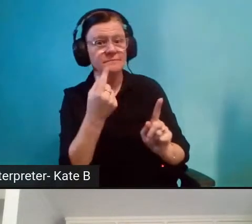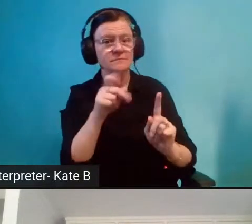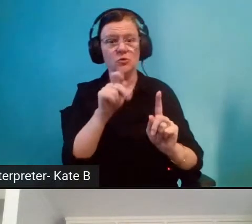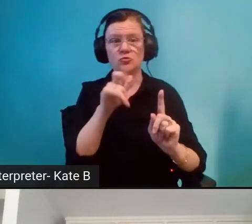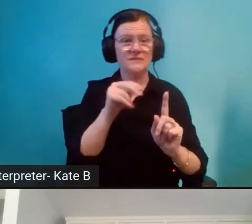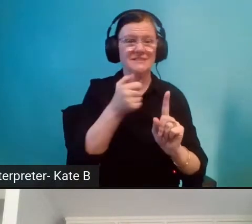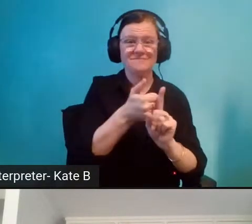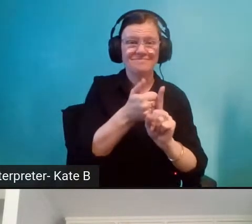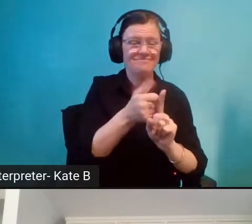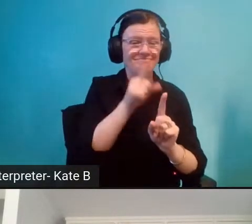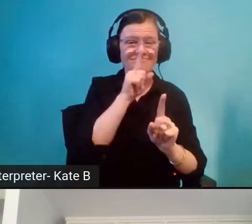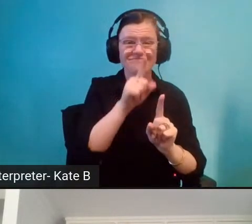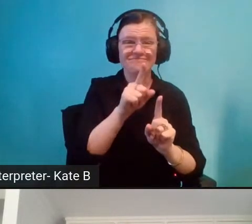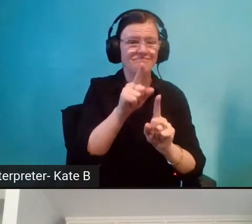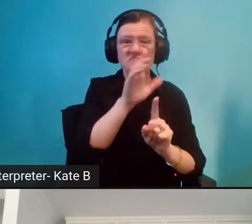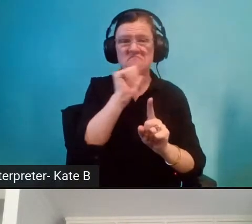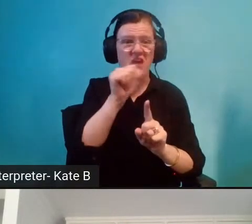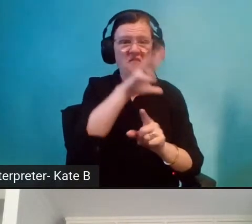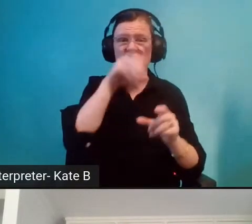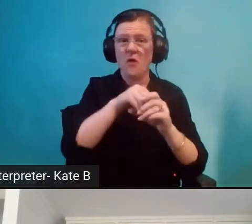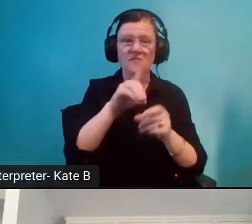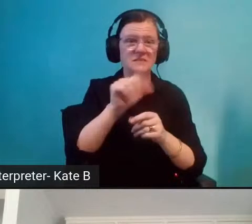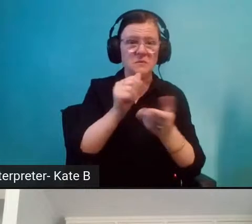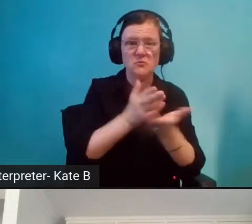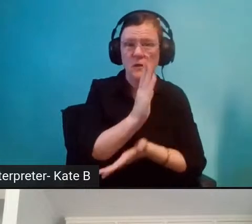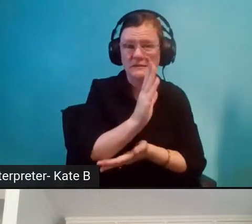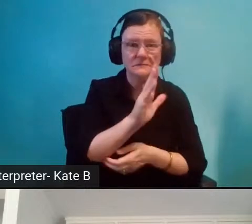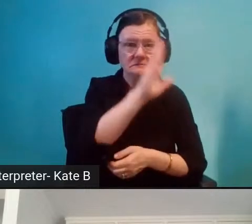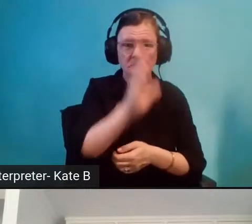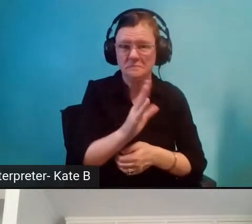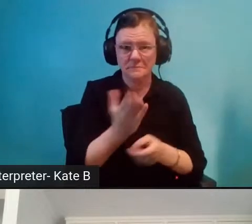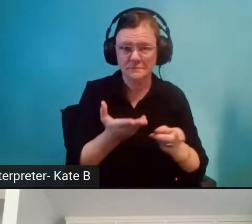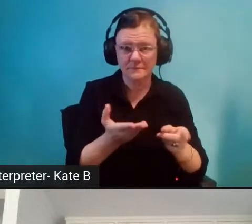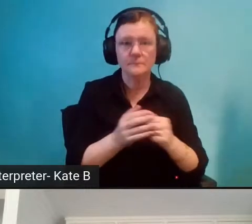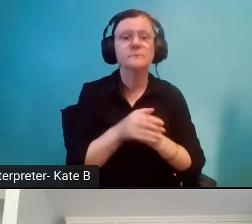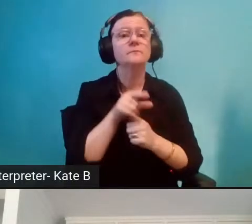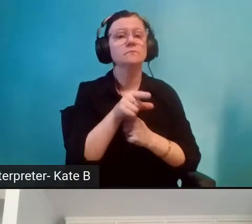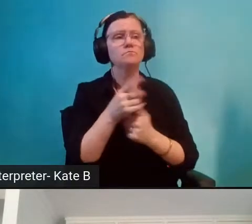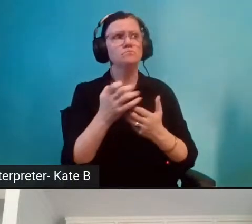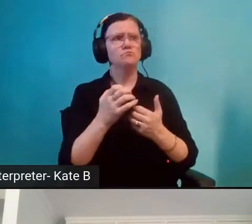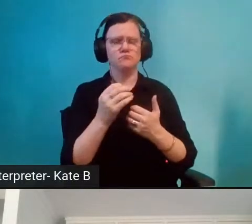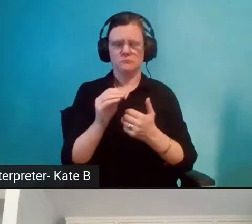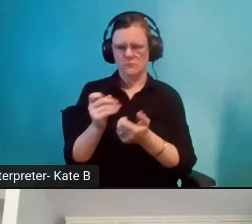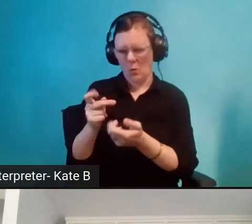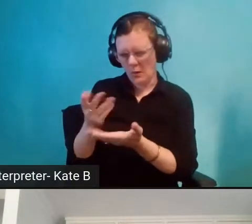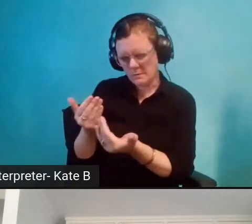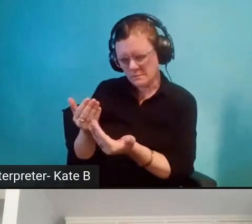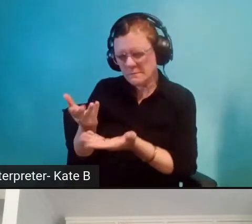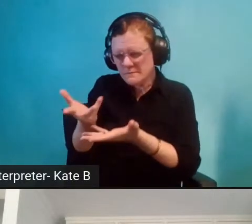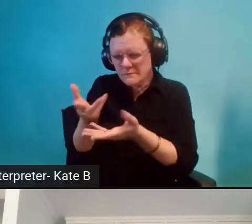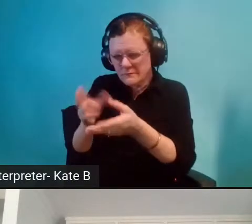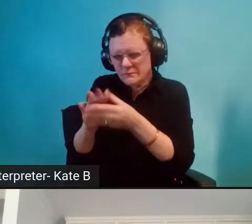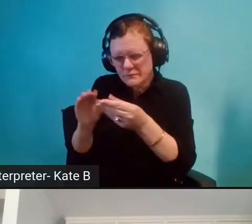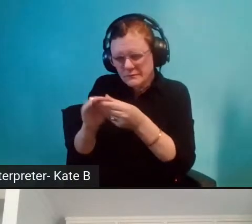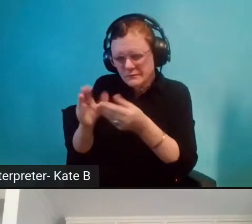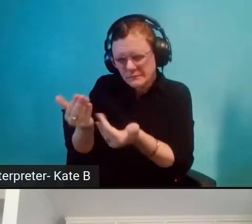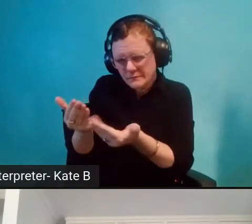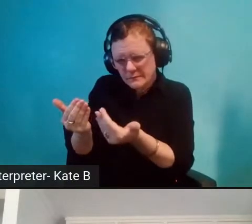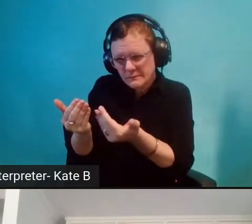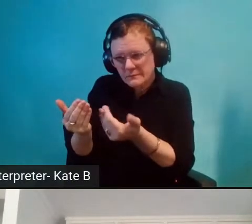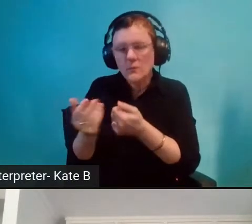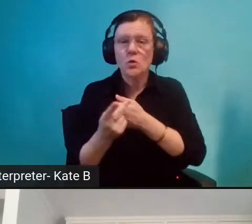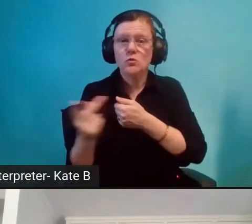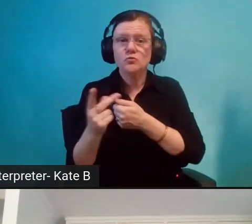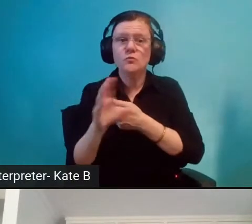never really understood disability rights. Determined, though, to understand the world through Judy's eyes, she co-wrote